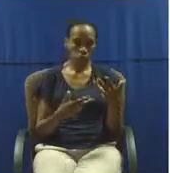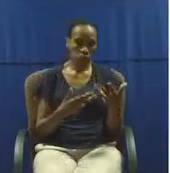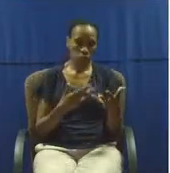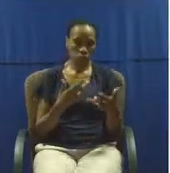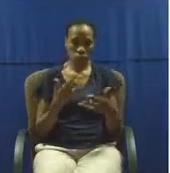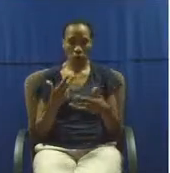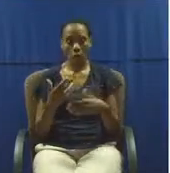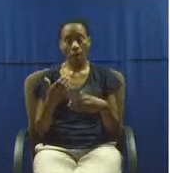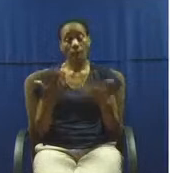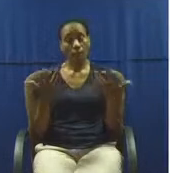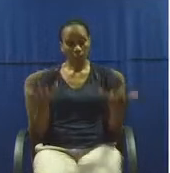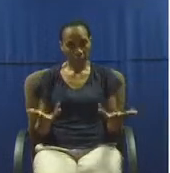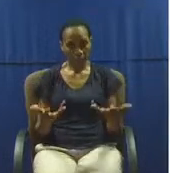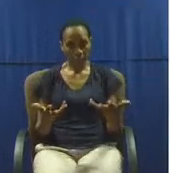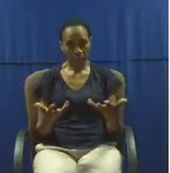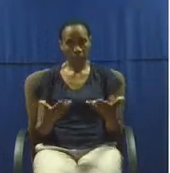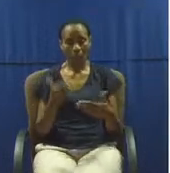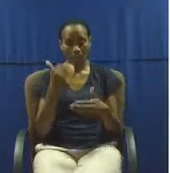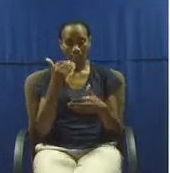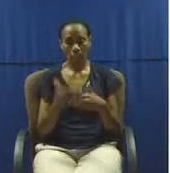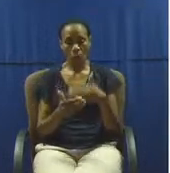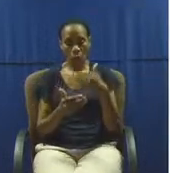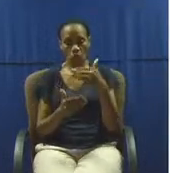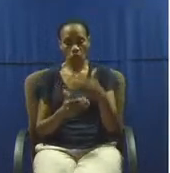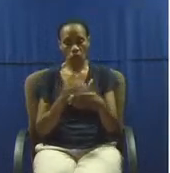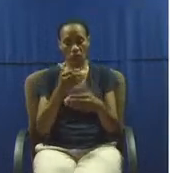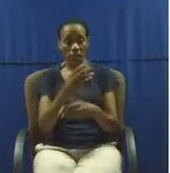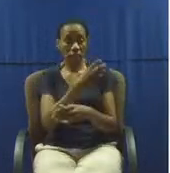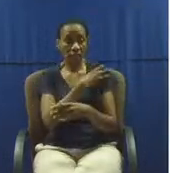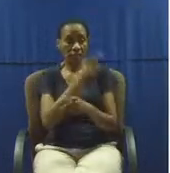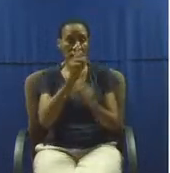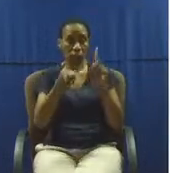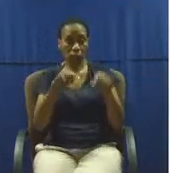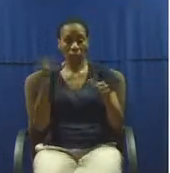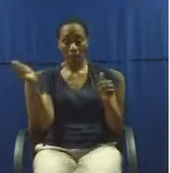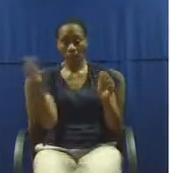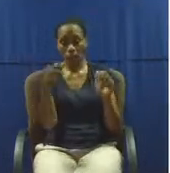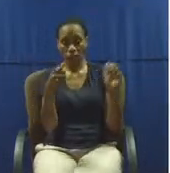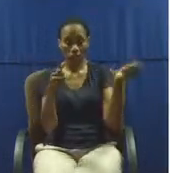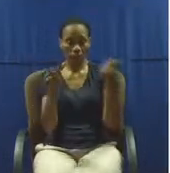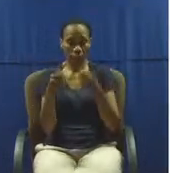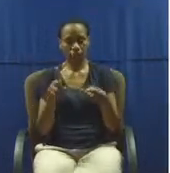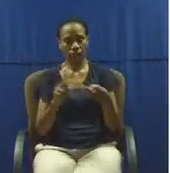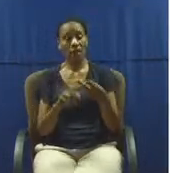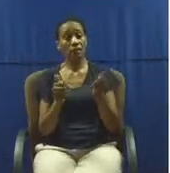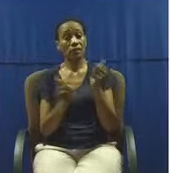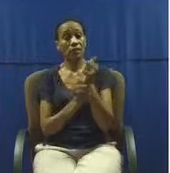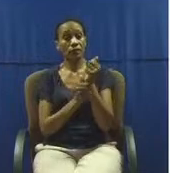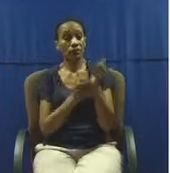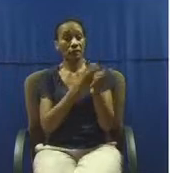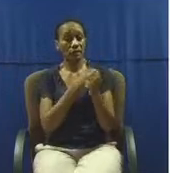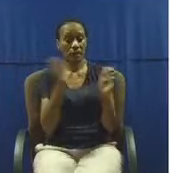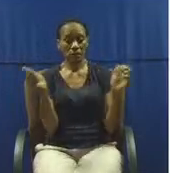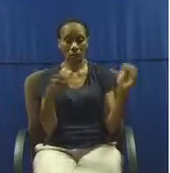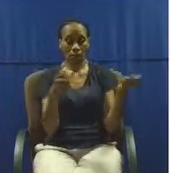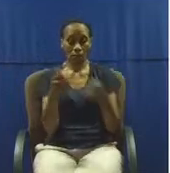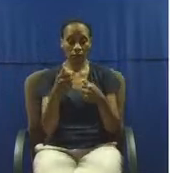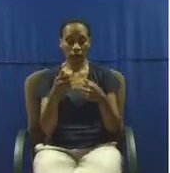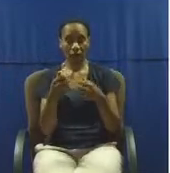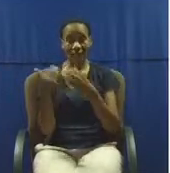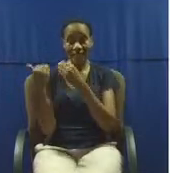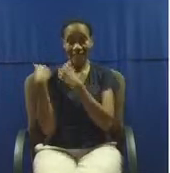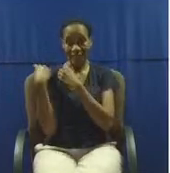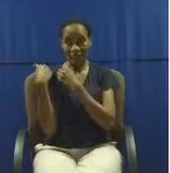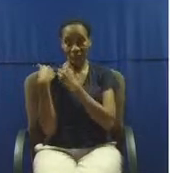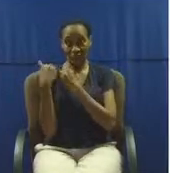the process of appointing ministers and deputy ministers is the